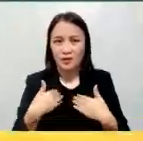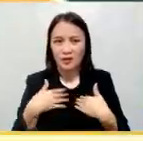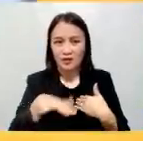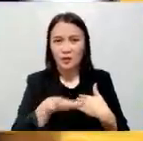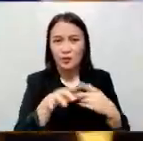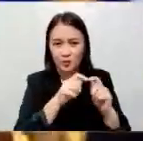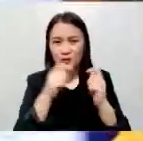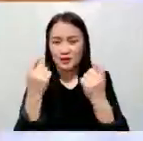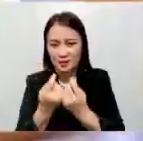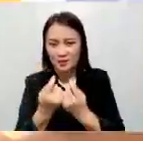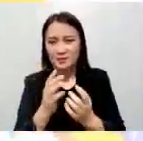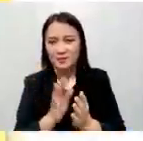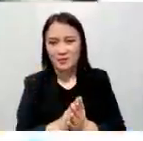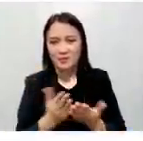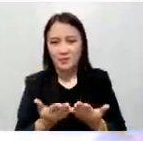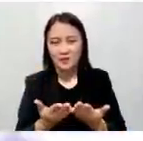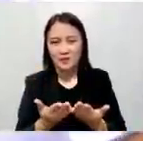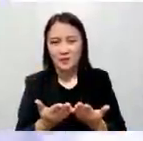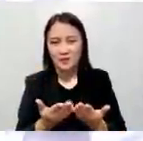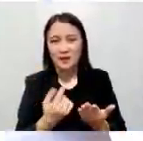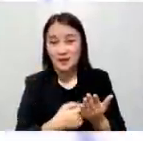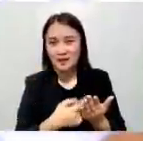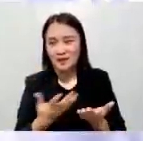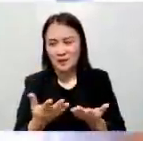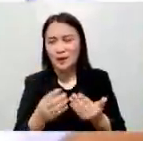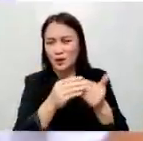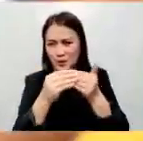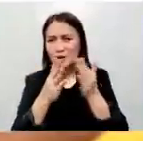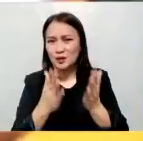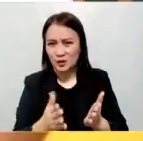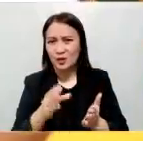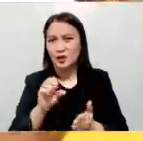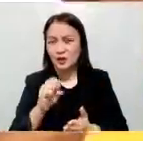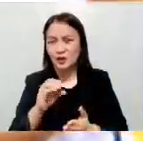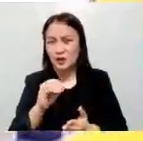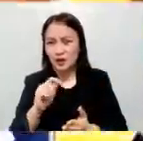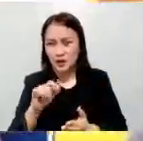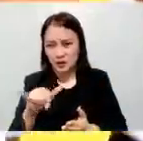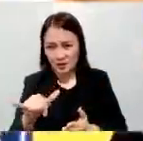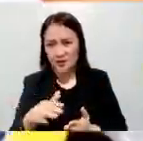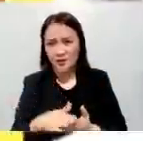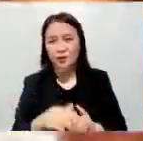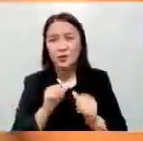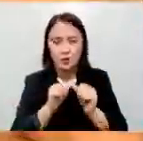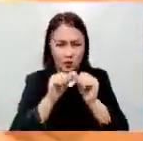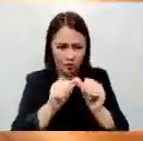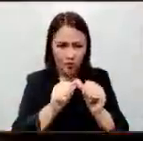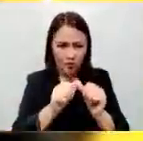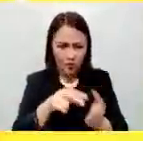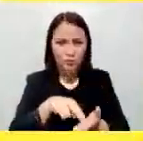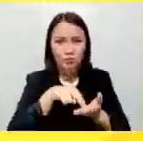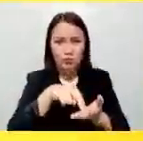So talk about just being a real leader, I think Scottie has continued to stand up and show his